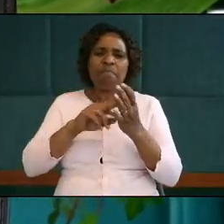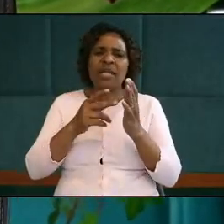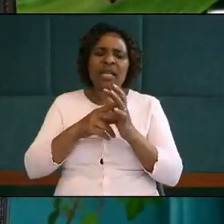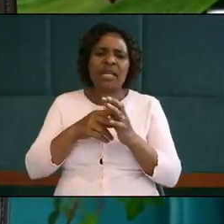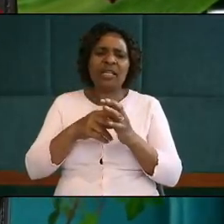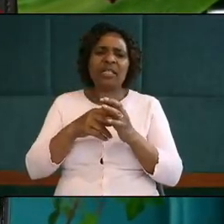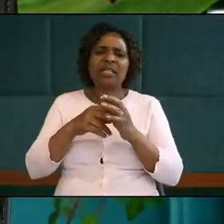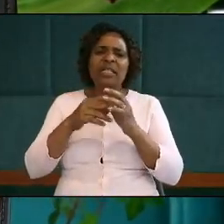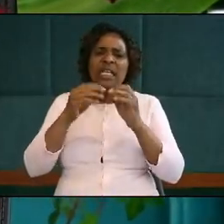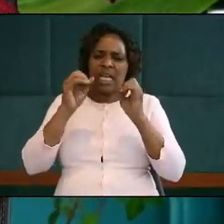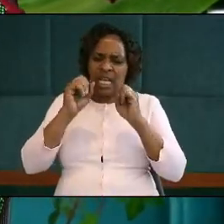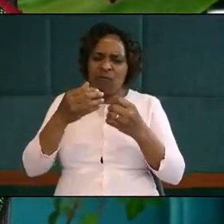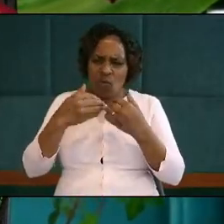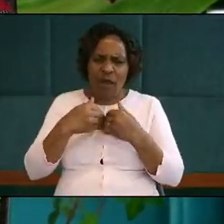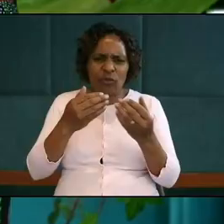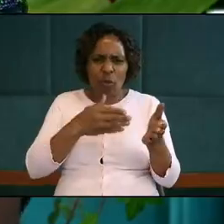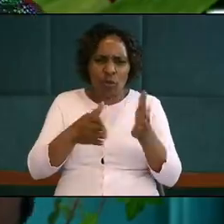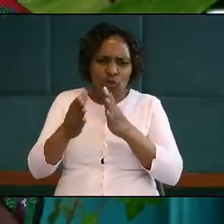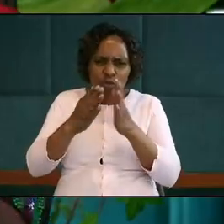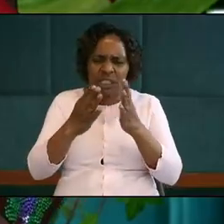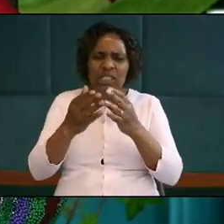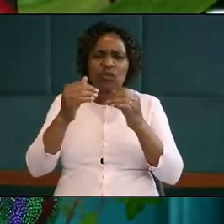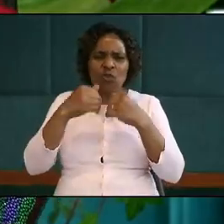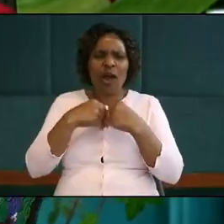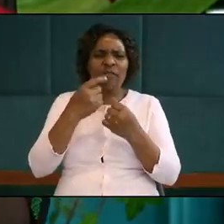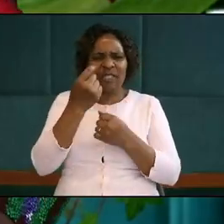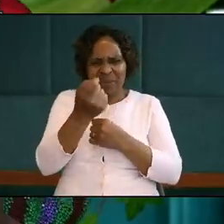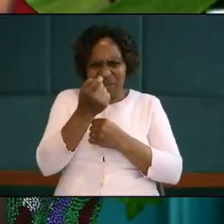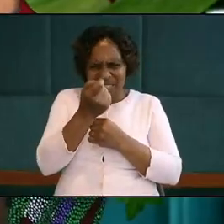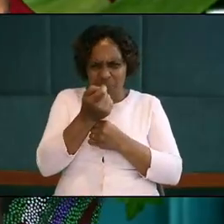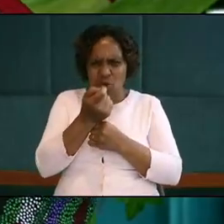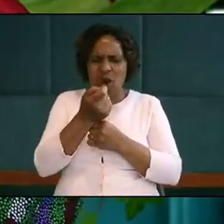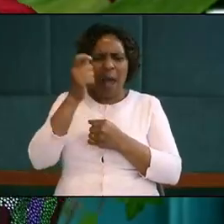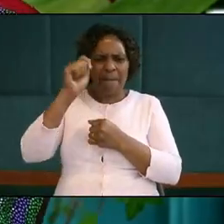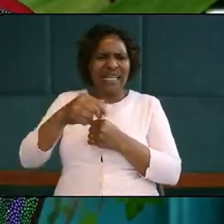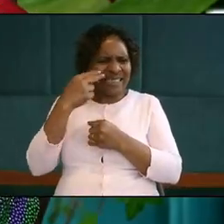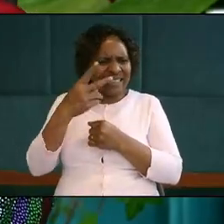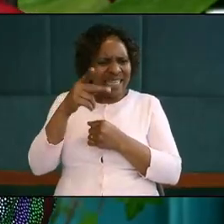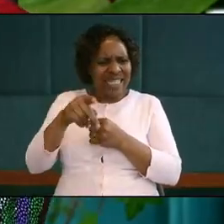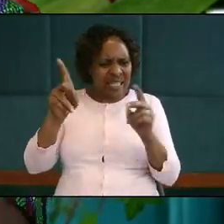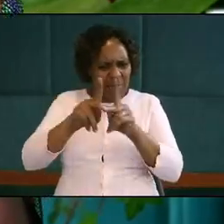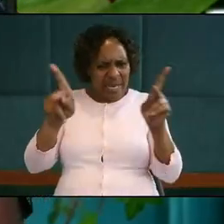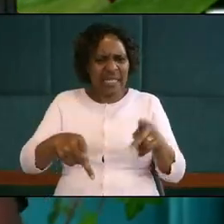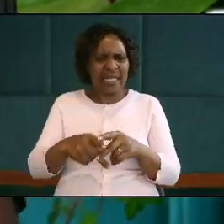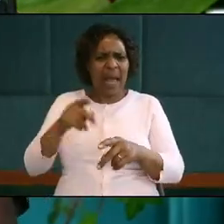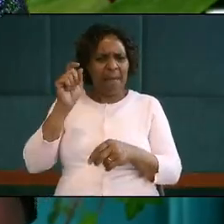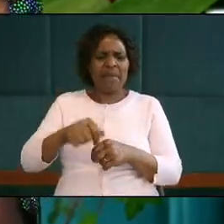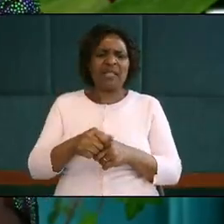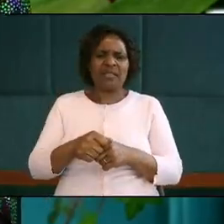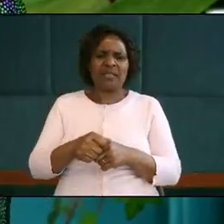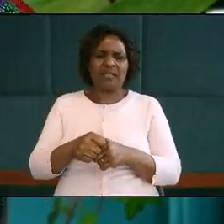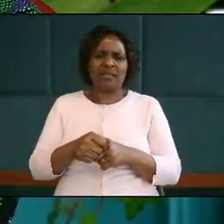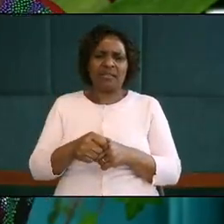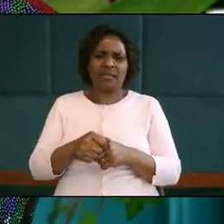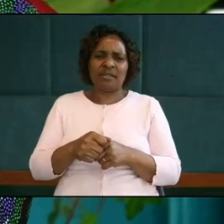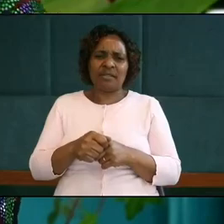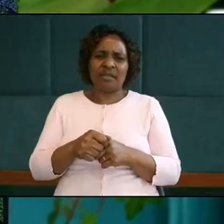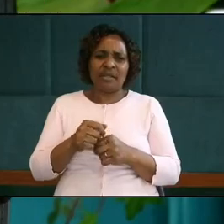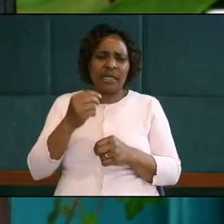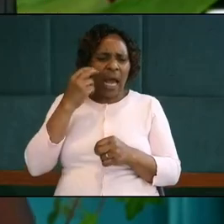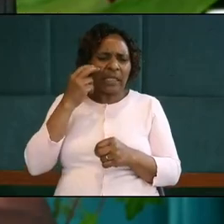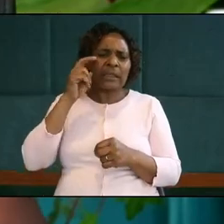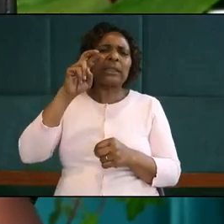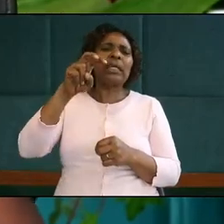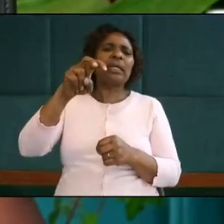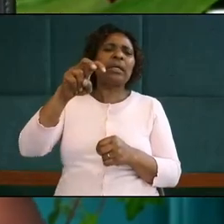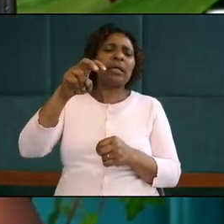you have an opportunity, like a small peek, and like, yes, I must. Let me see this player. Let me see. So they peeped. You know. they peeped. They were like, yes,